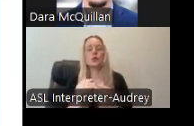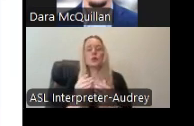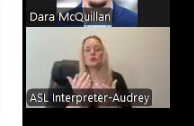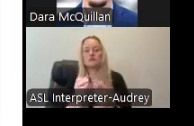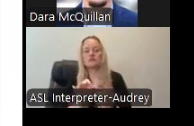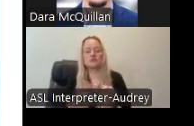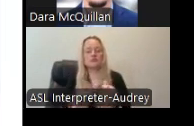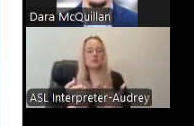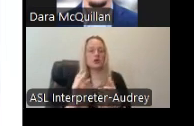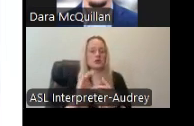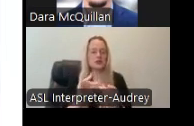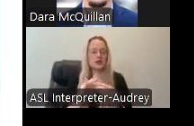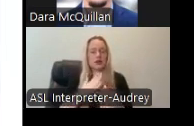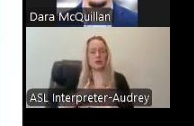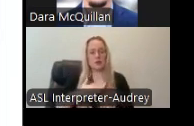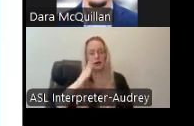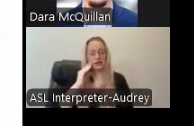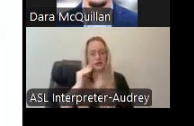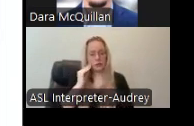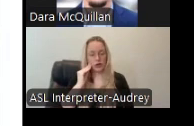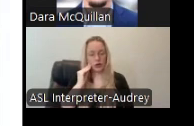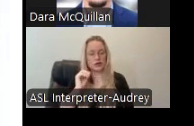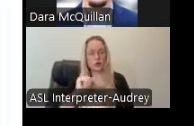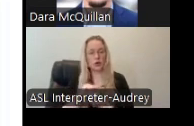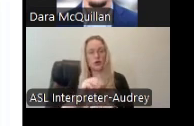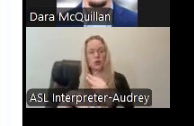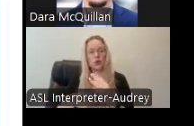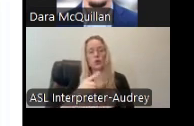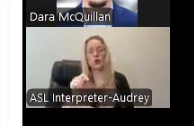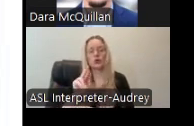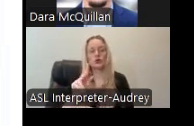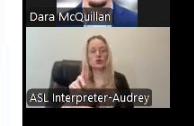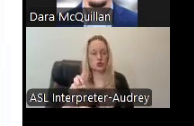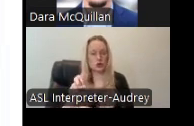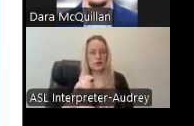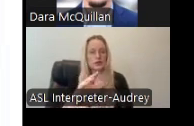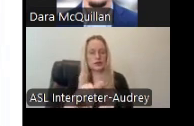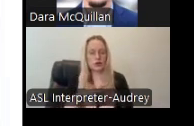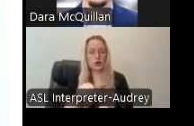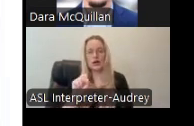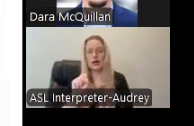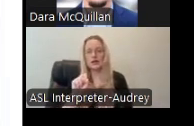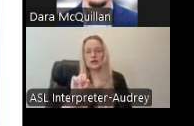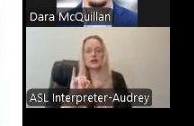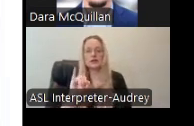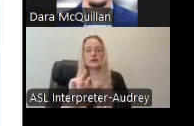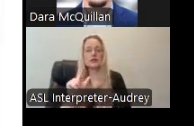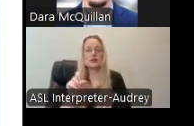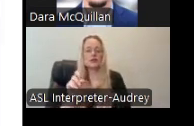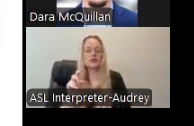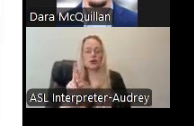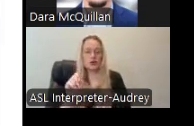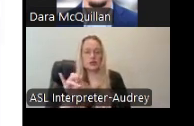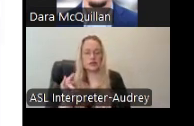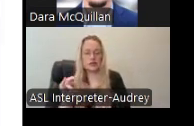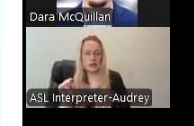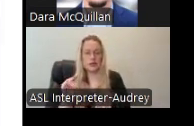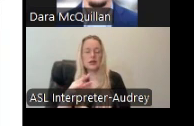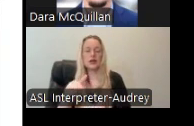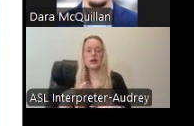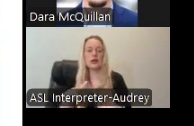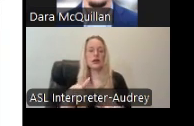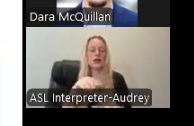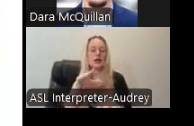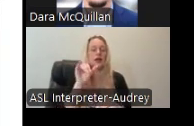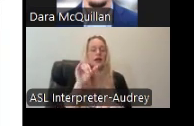that, my experience with World Trade Center and the Silverstein family within the World Trade Center ecosystem has been one